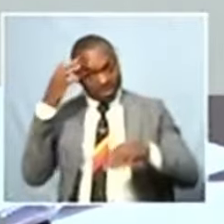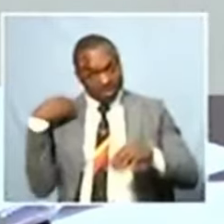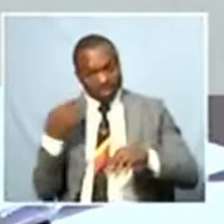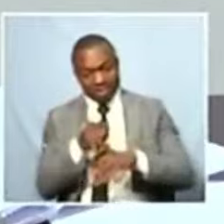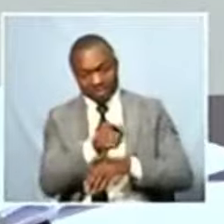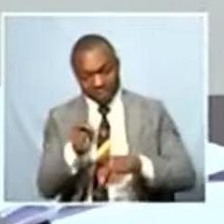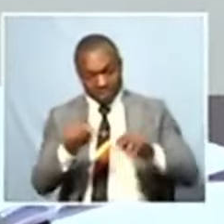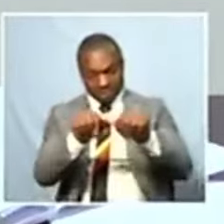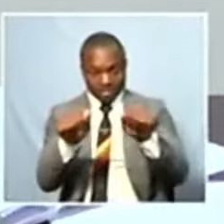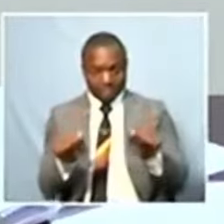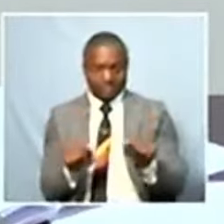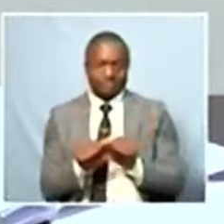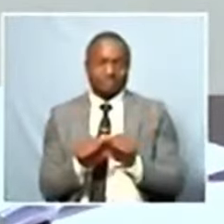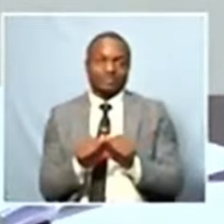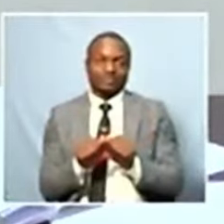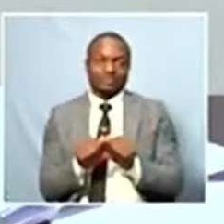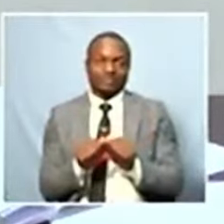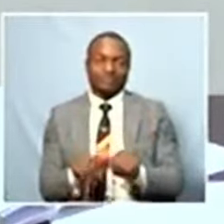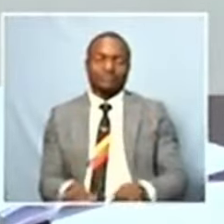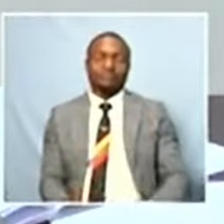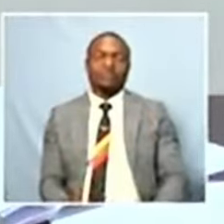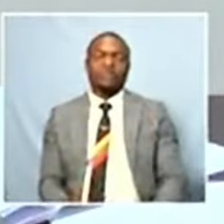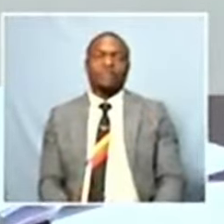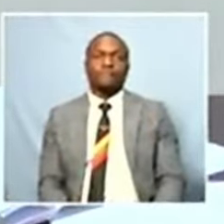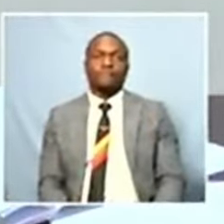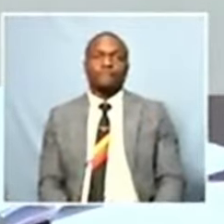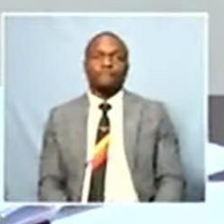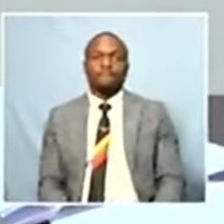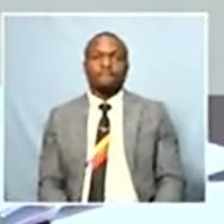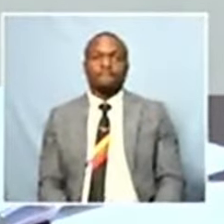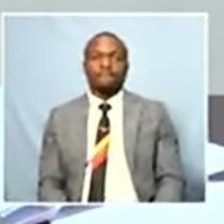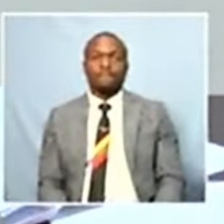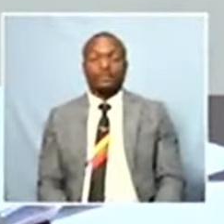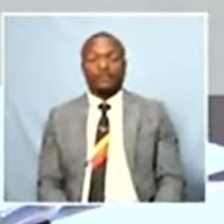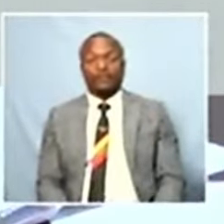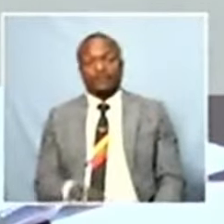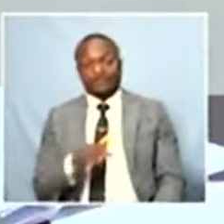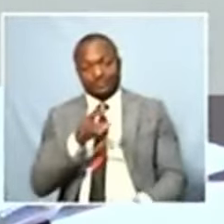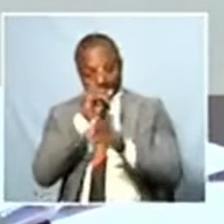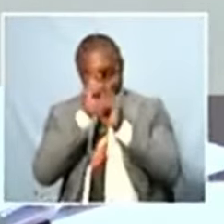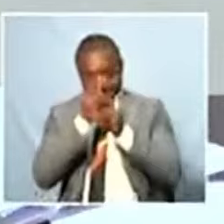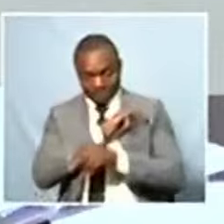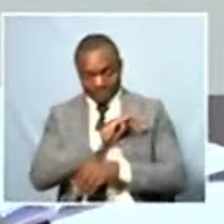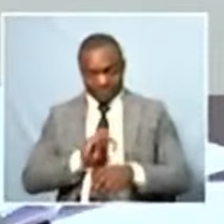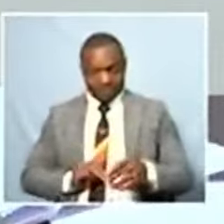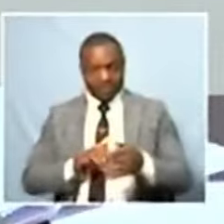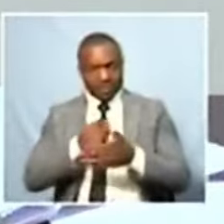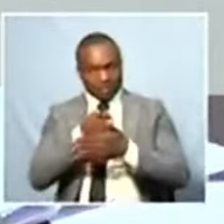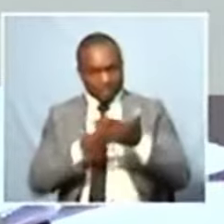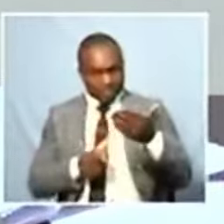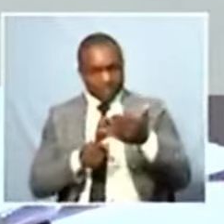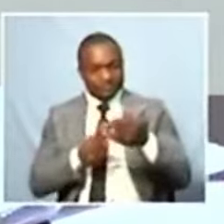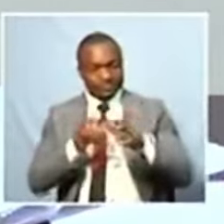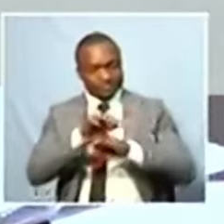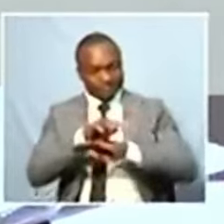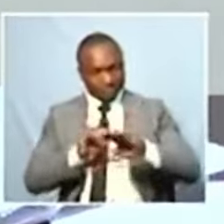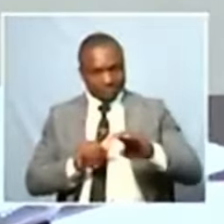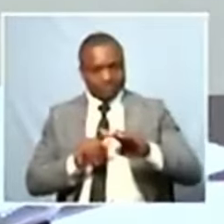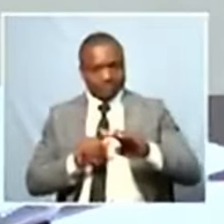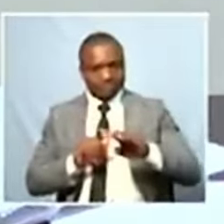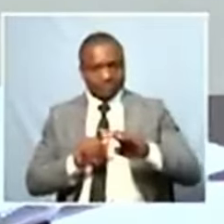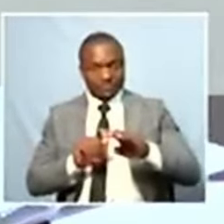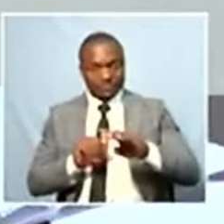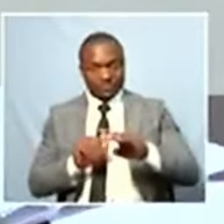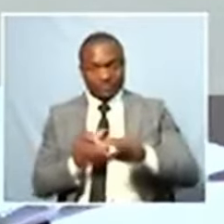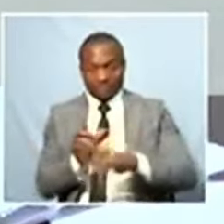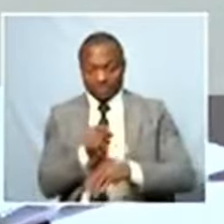the informal, for lack of a better term, honorable members, what we normally call as informal sector,